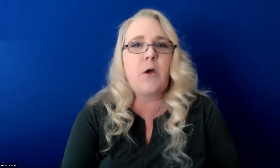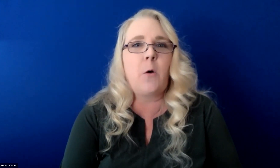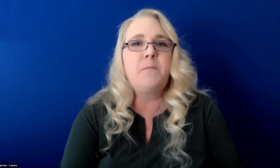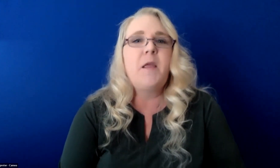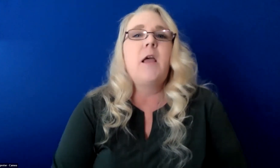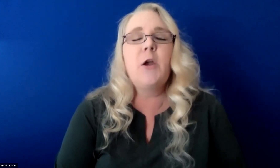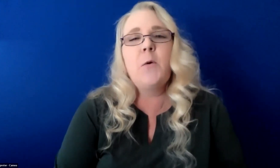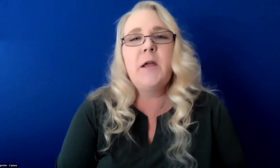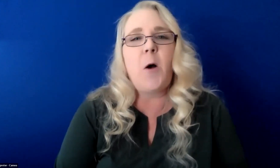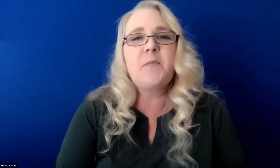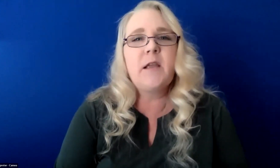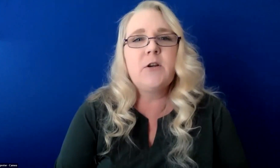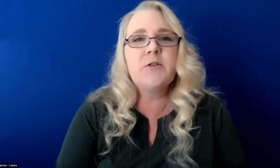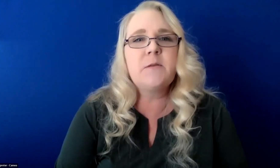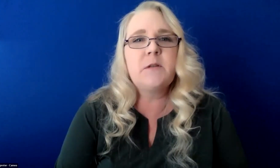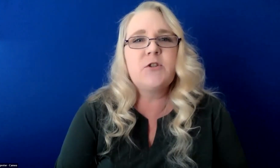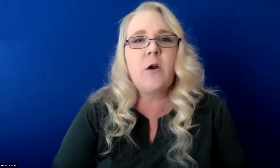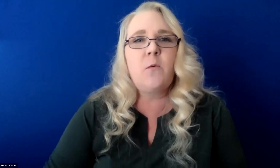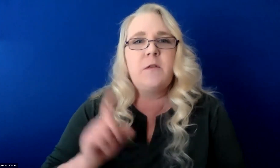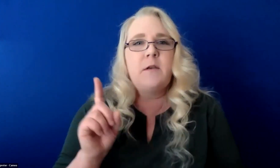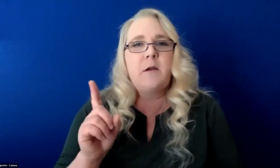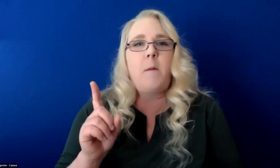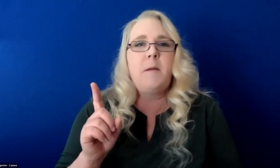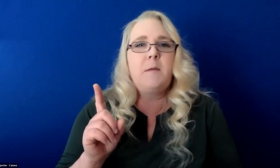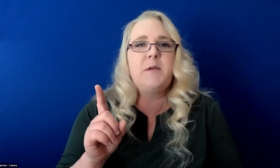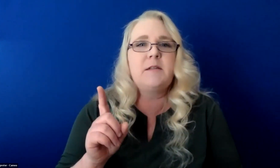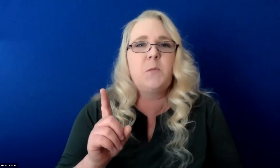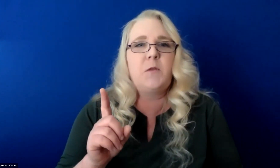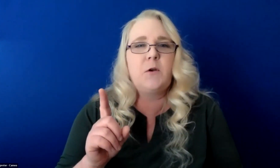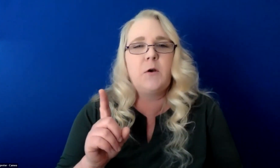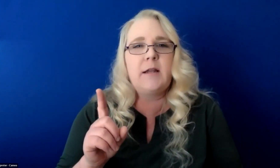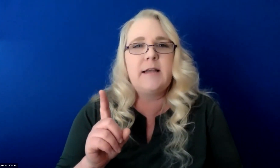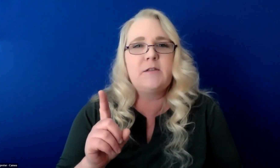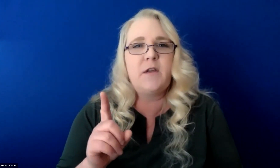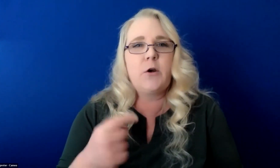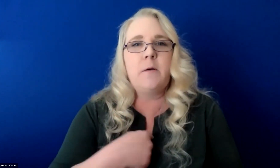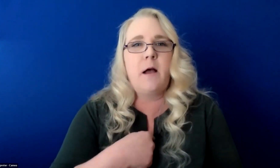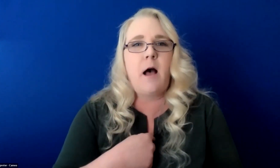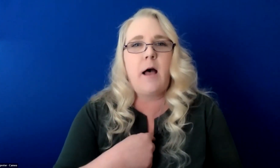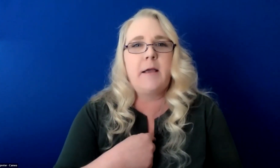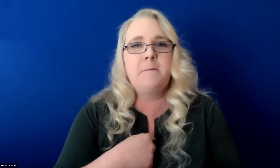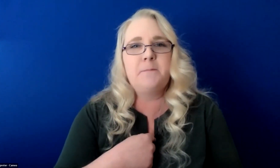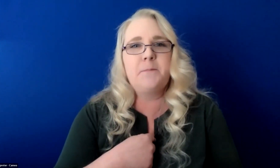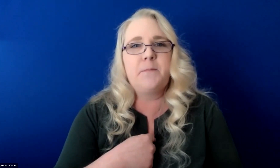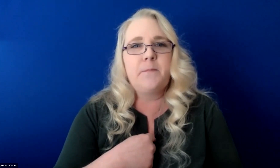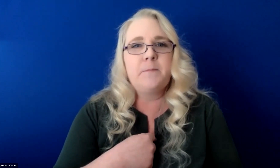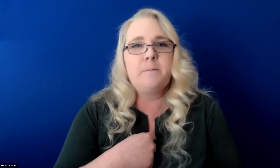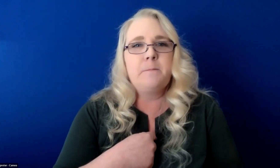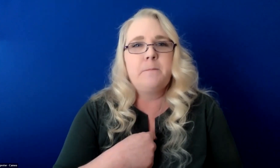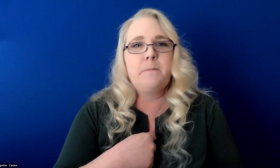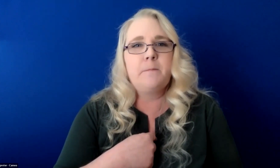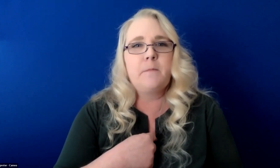you. So here we go. Let's start with the copy me, please, with your index finger. I